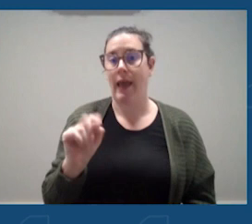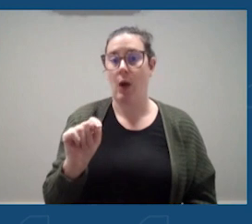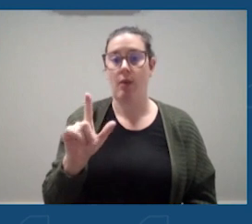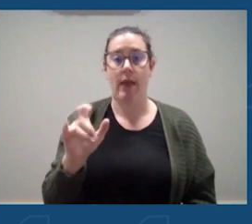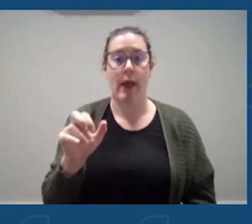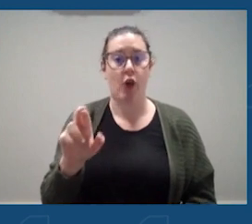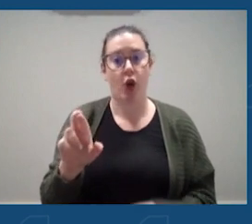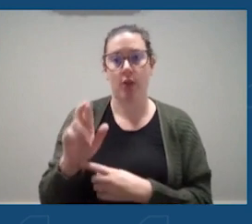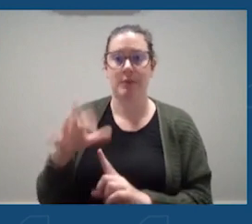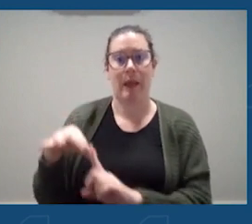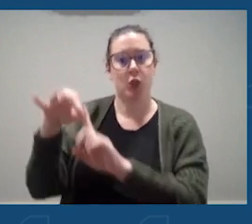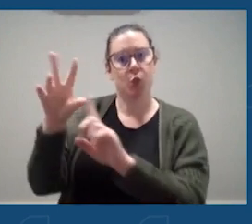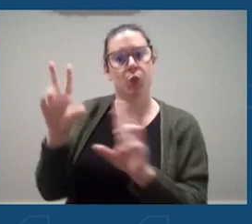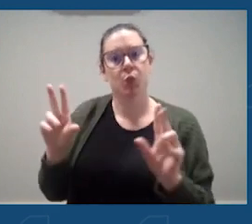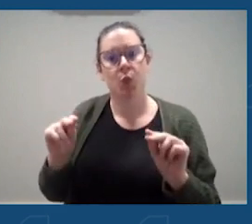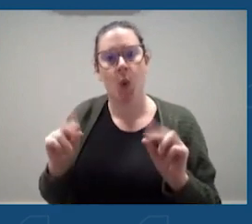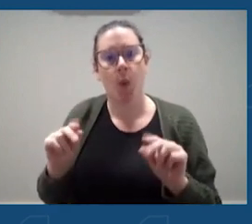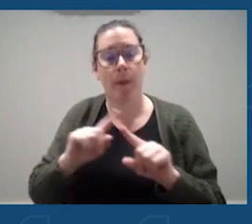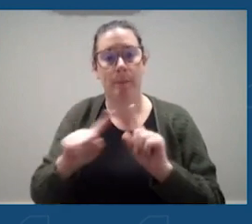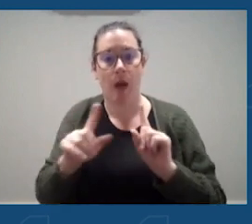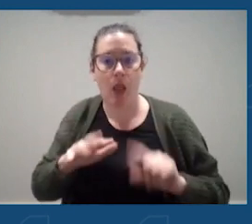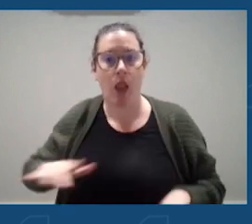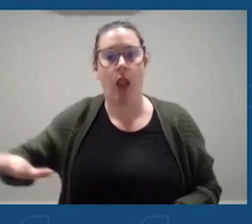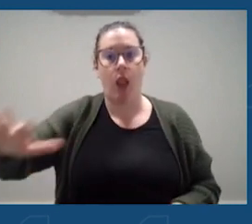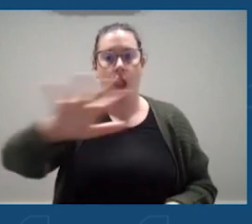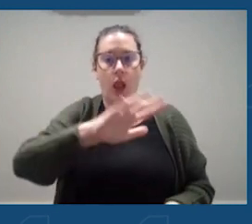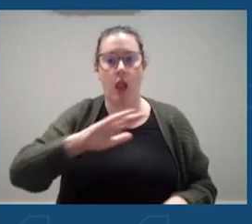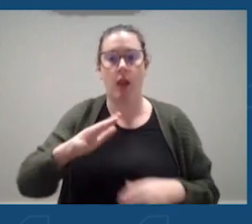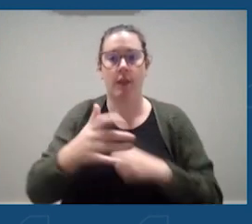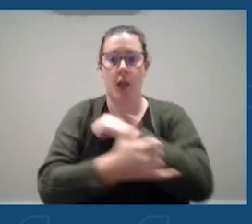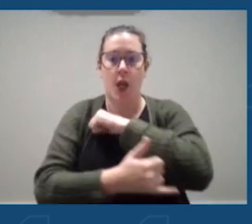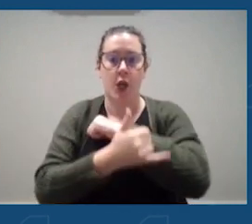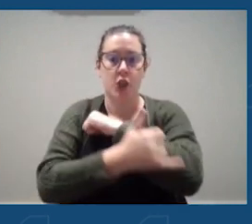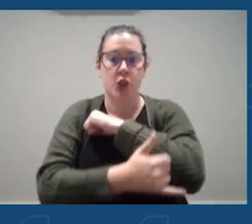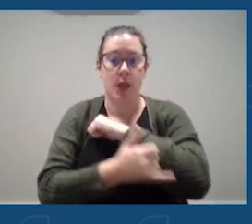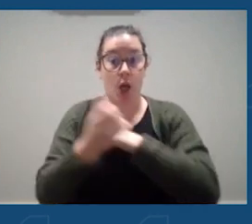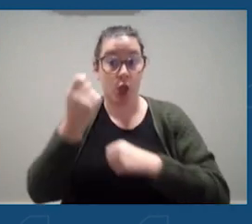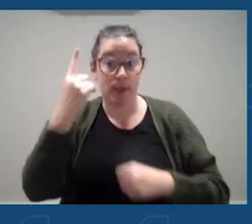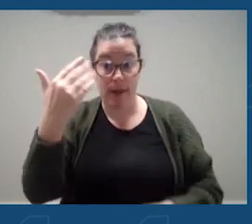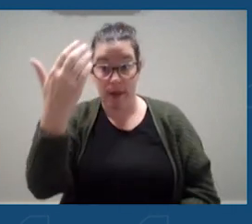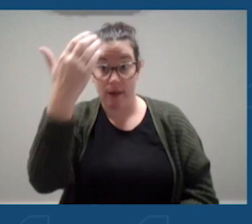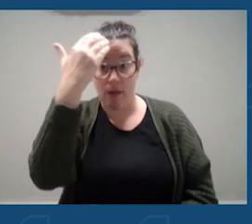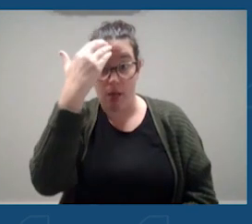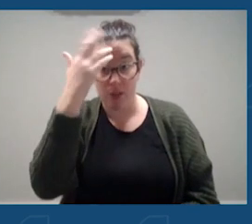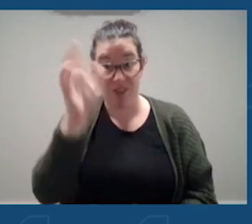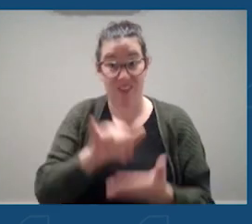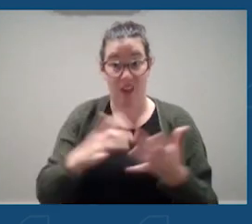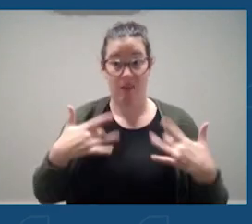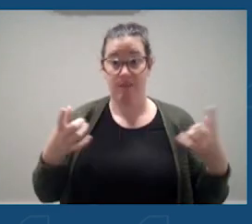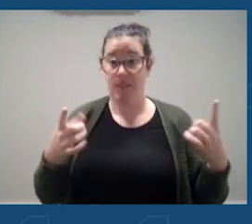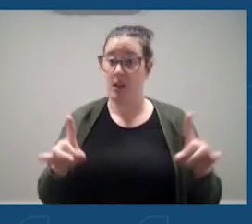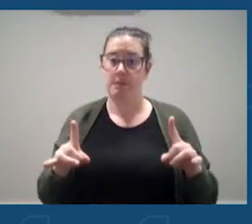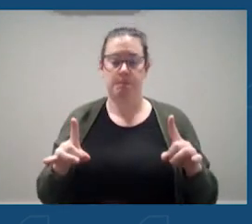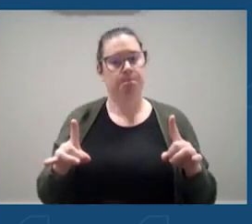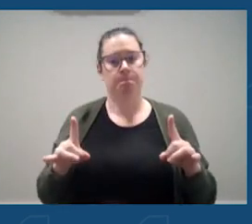country, Holocaust understanding and knowledge is pitifully low. And at the same